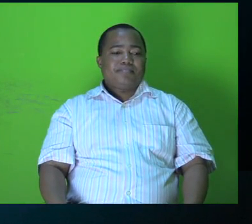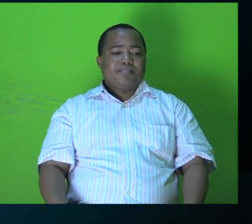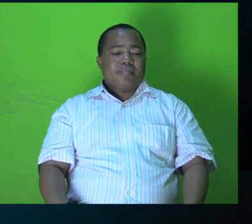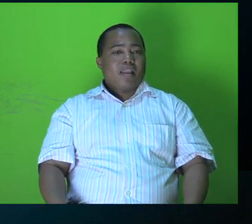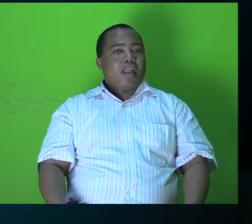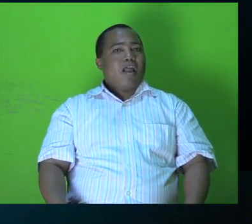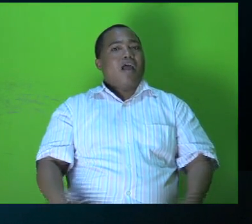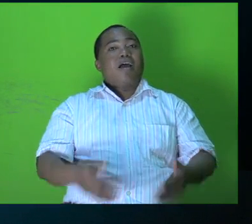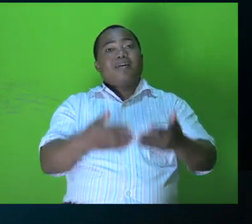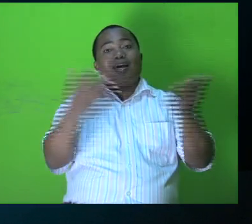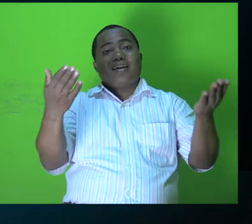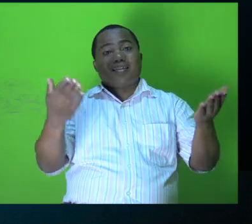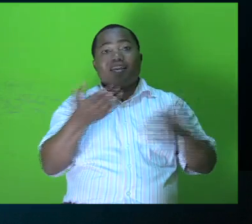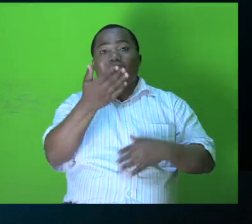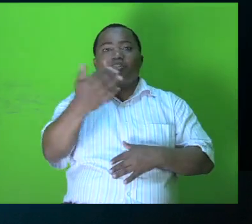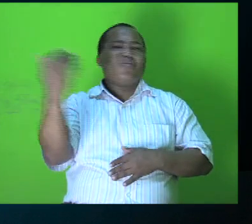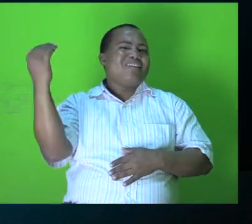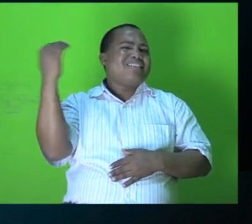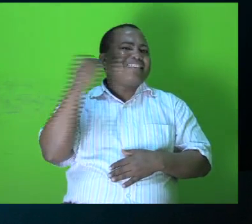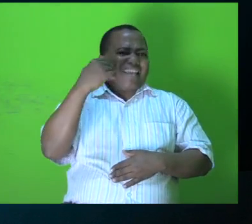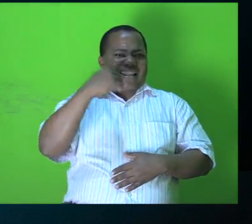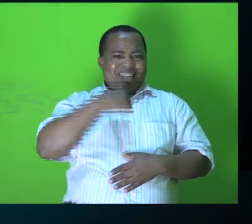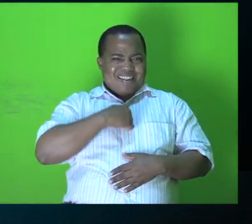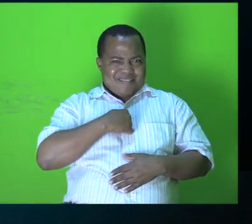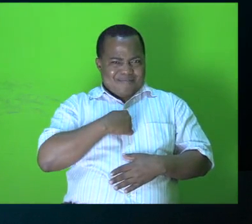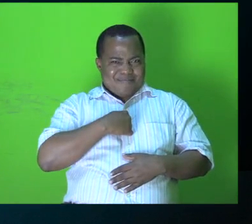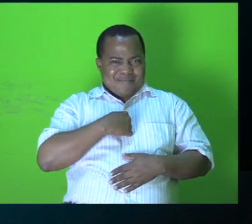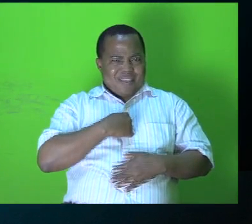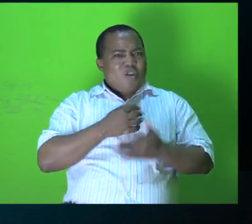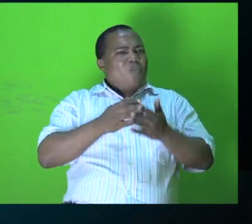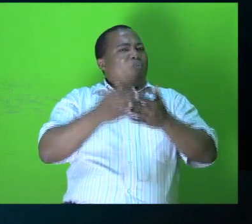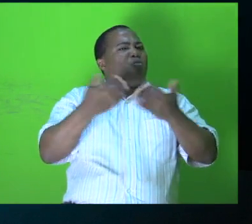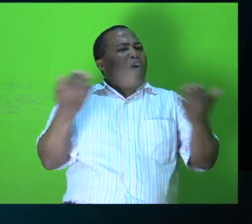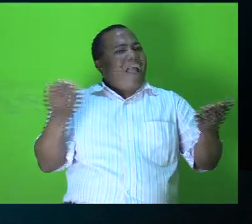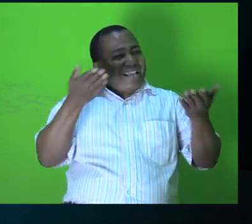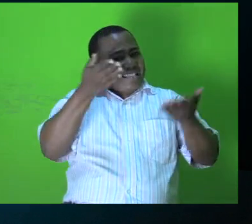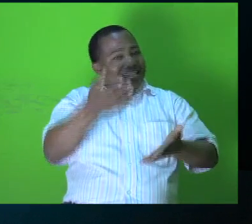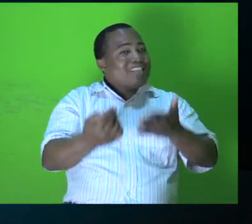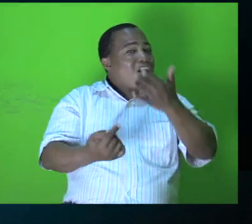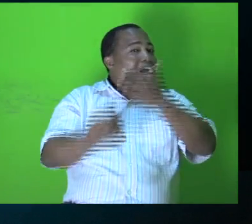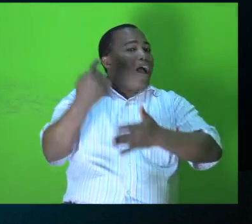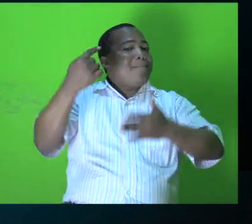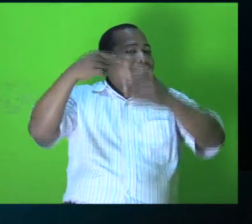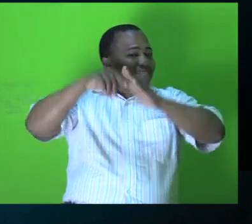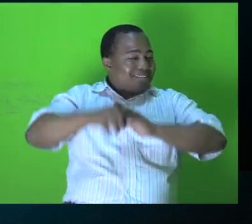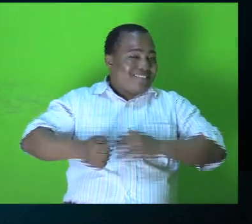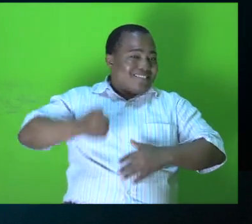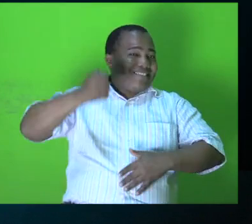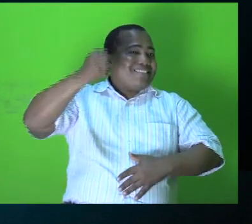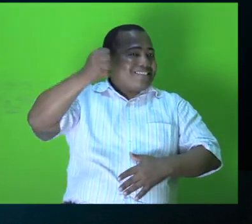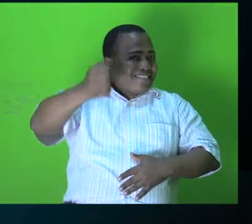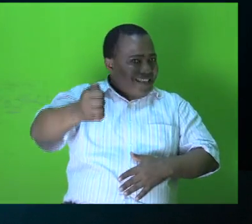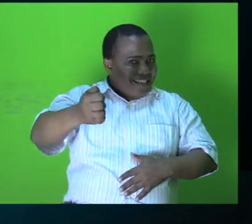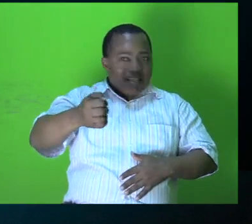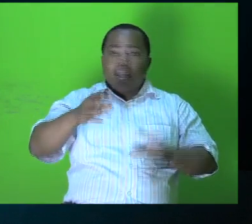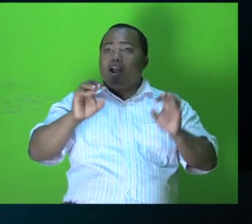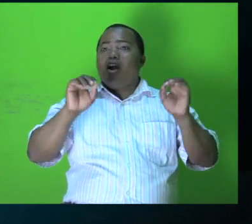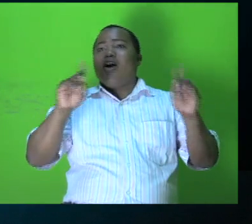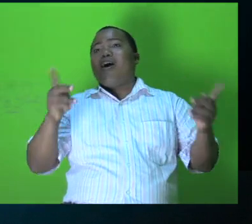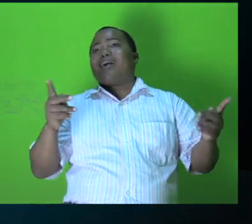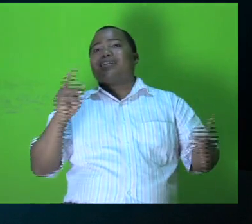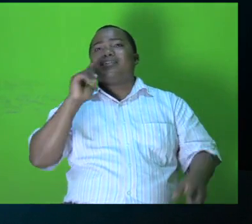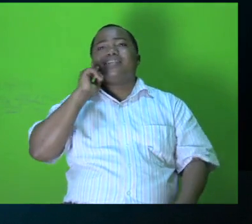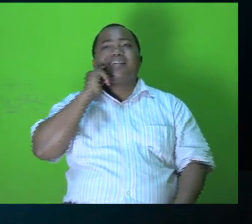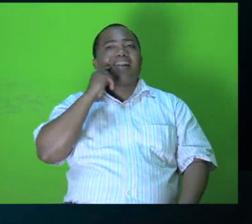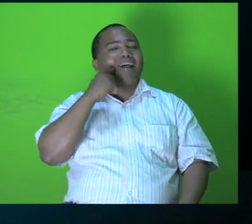My dears, can you tell me why this happened in this stage? Yes,